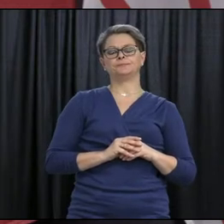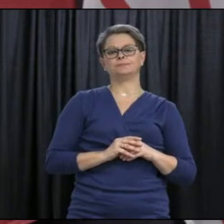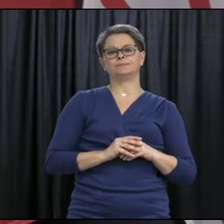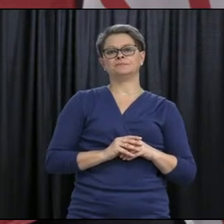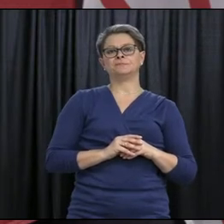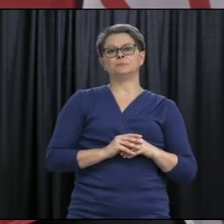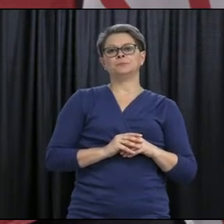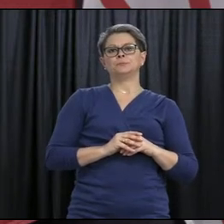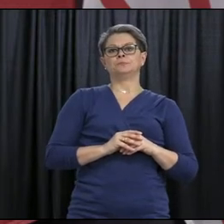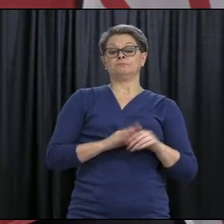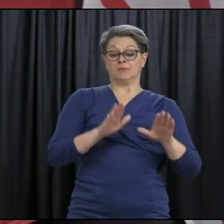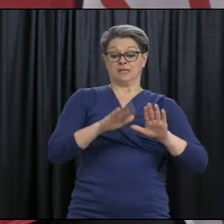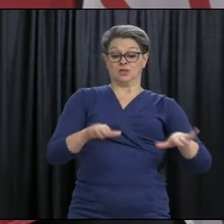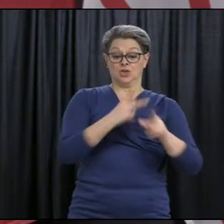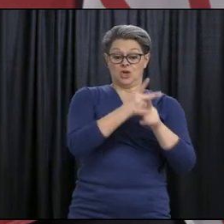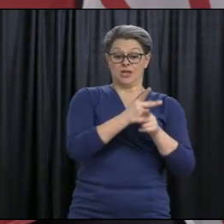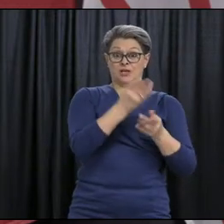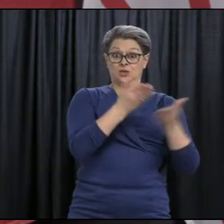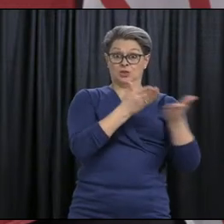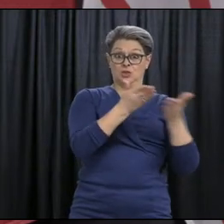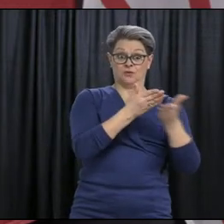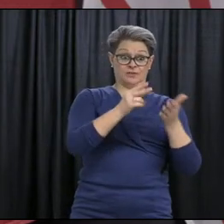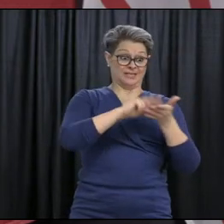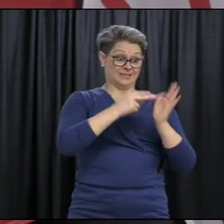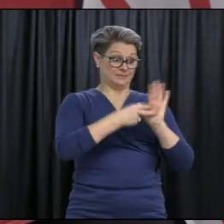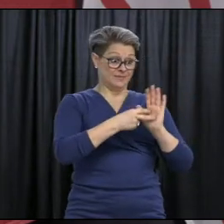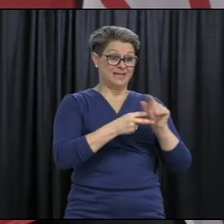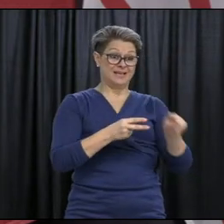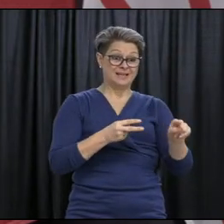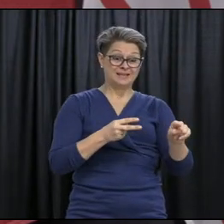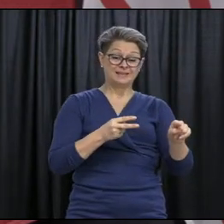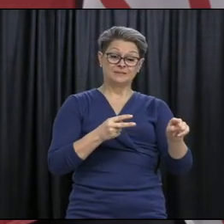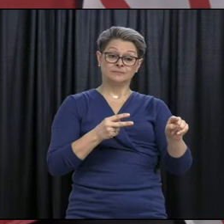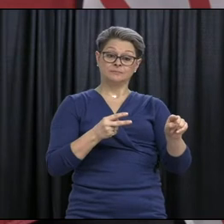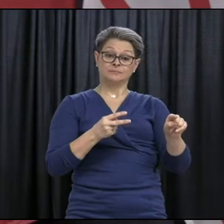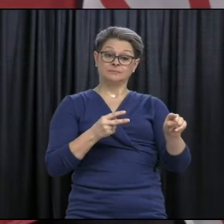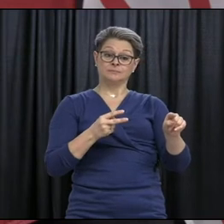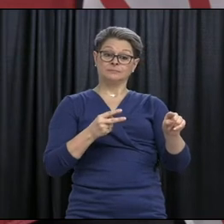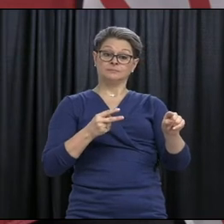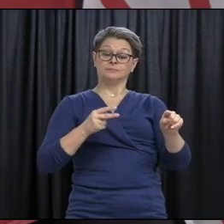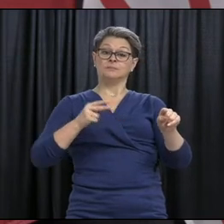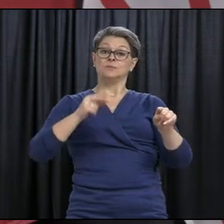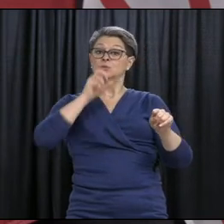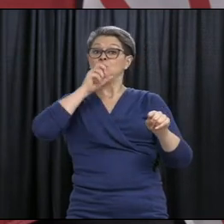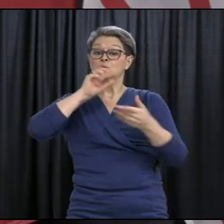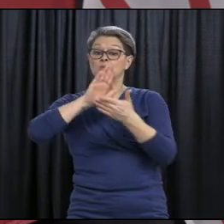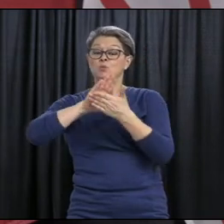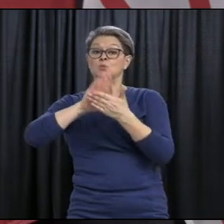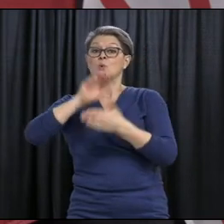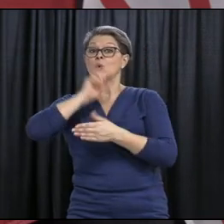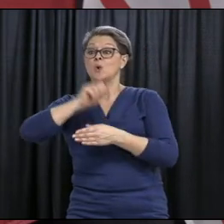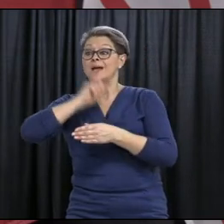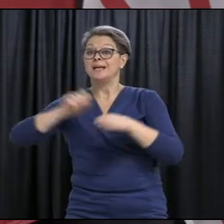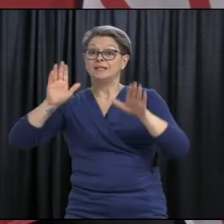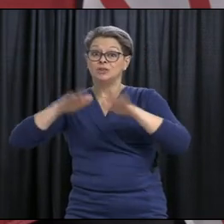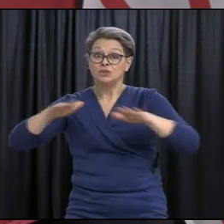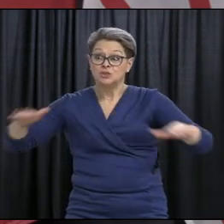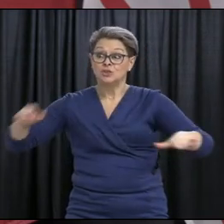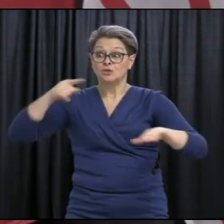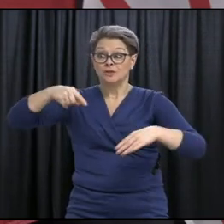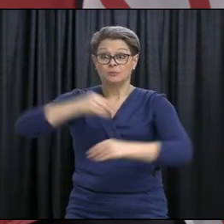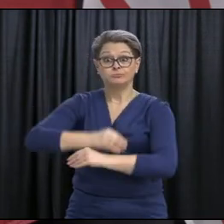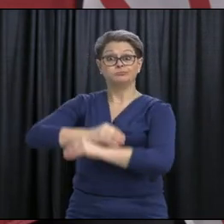While childcare services are not expected to ensure school-aged children are taking part in their regular online or offline